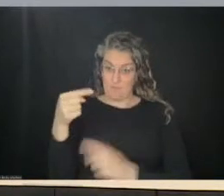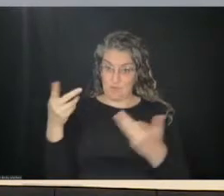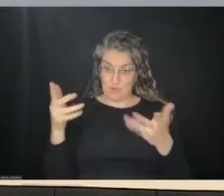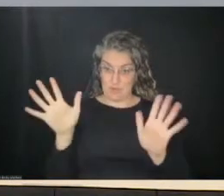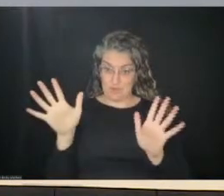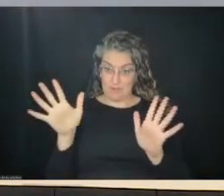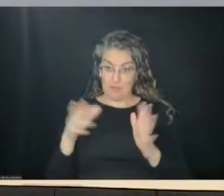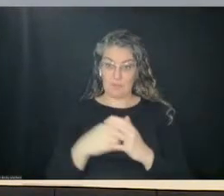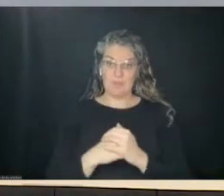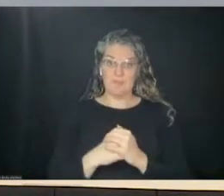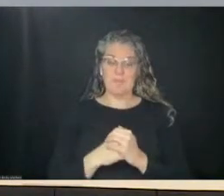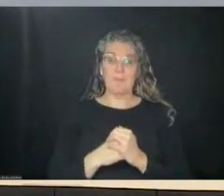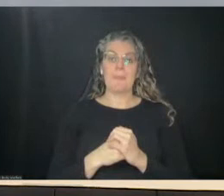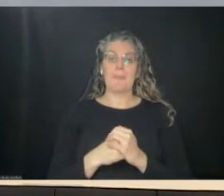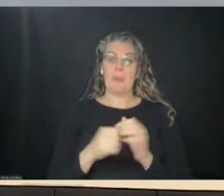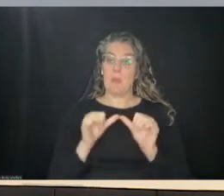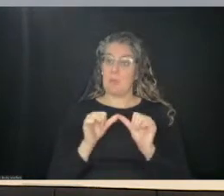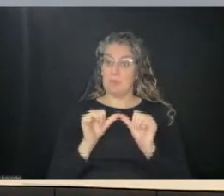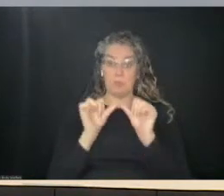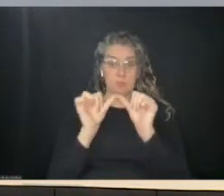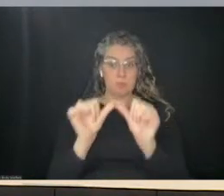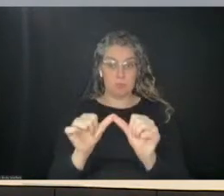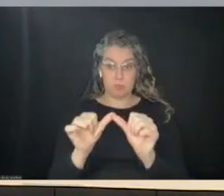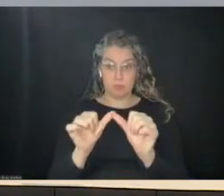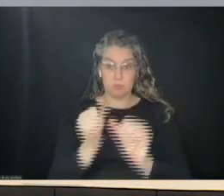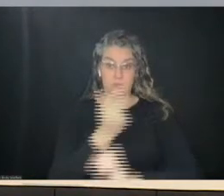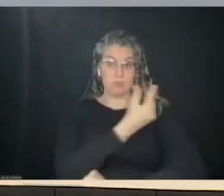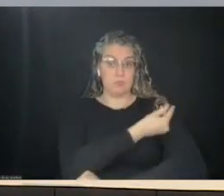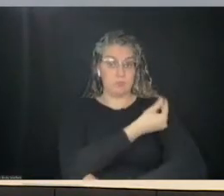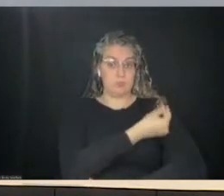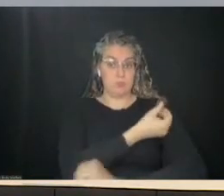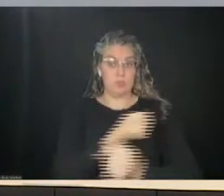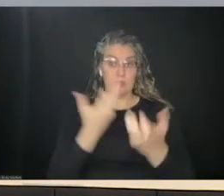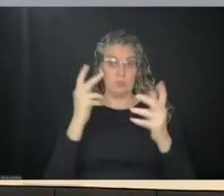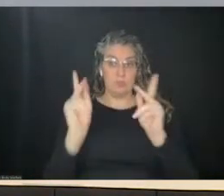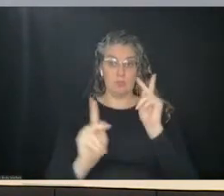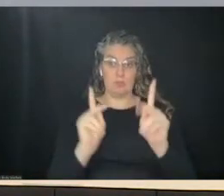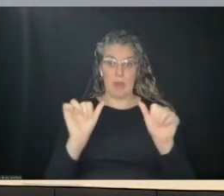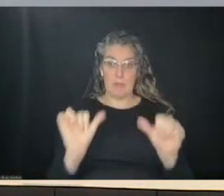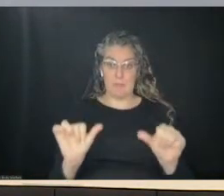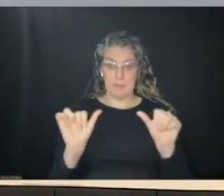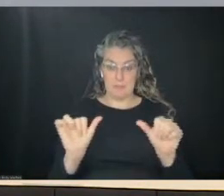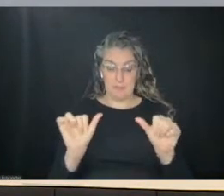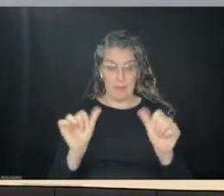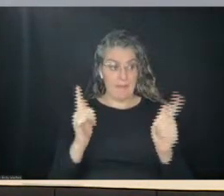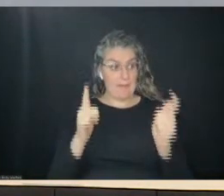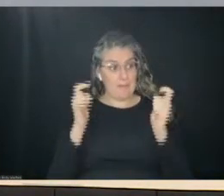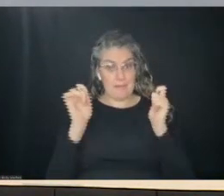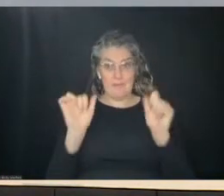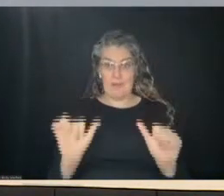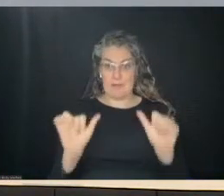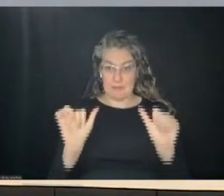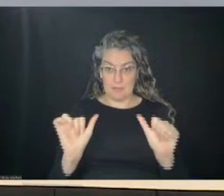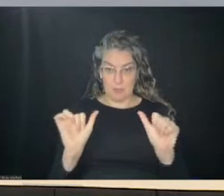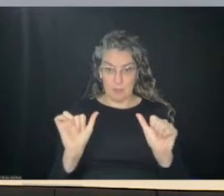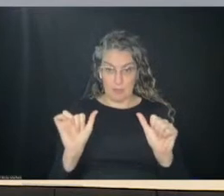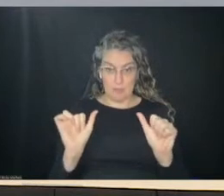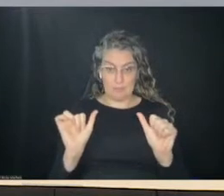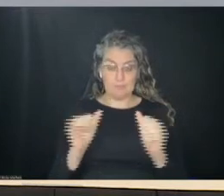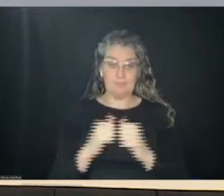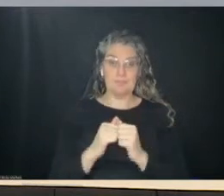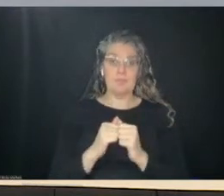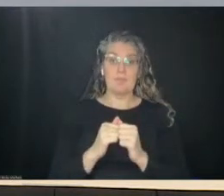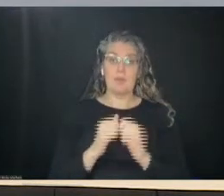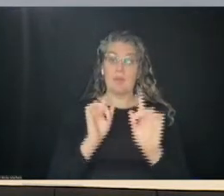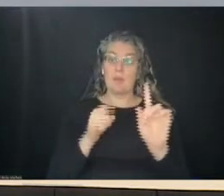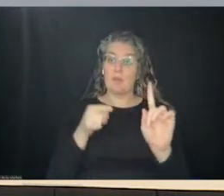program continues to be to protect as many people as possible, as quickly as possible. Our primary goal is for 80%